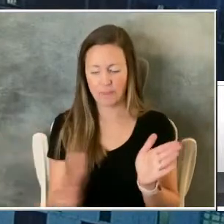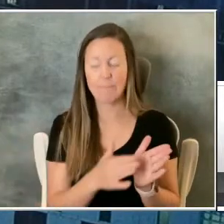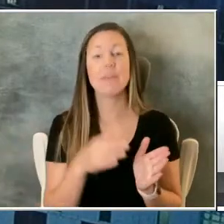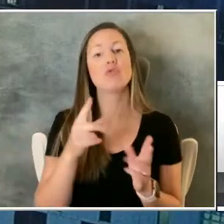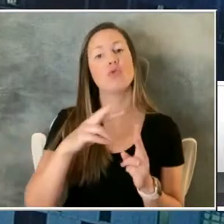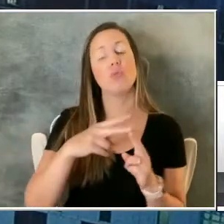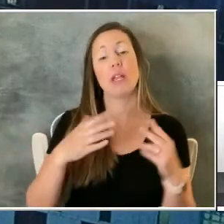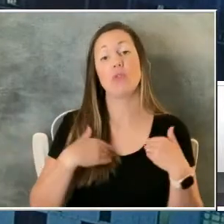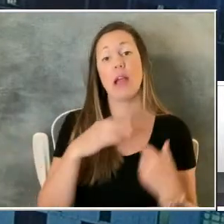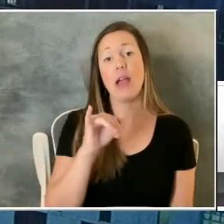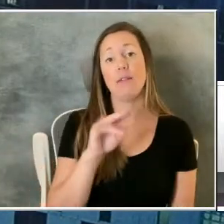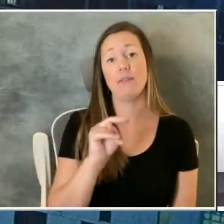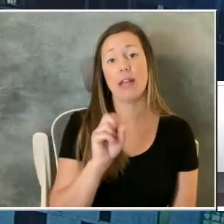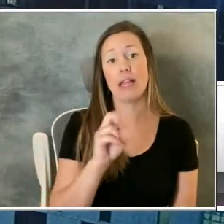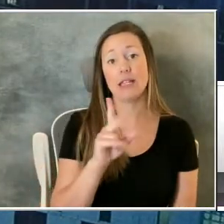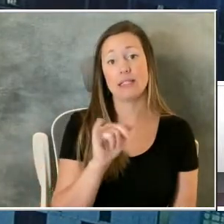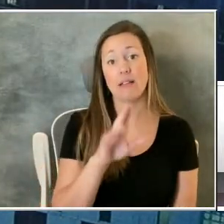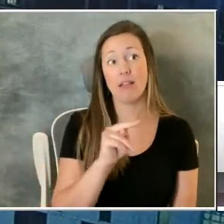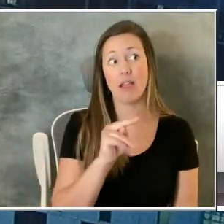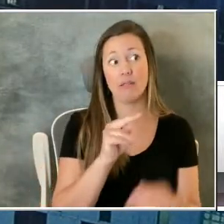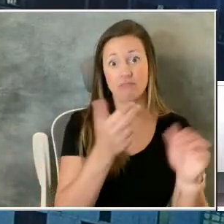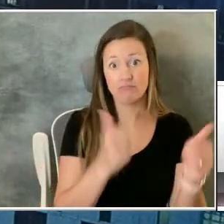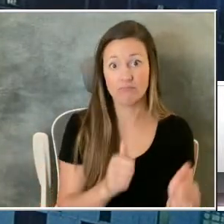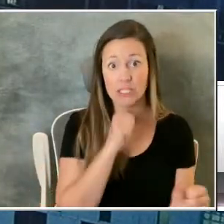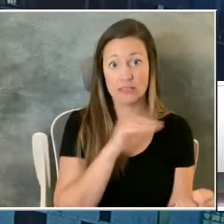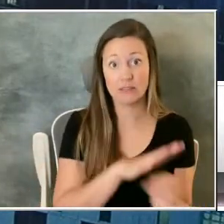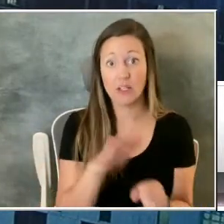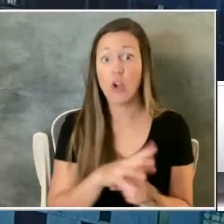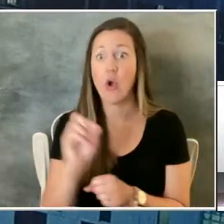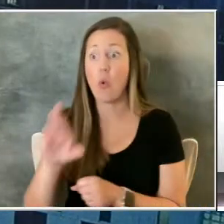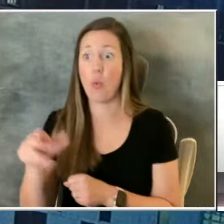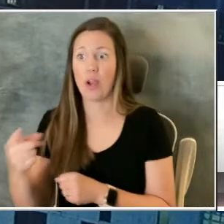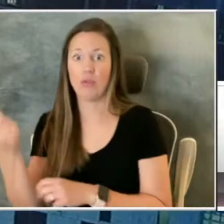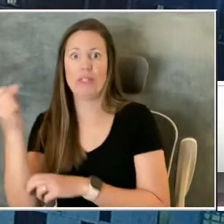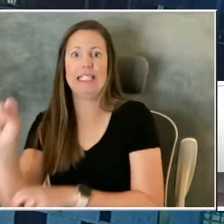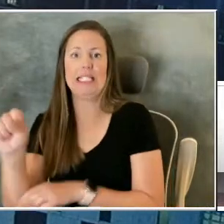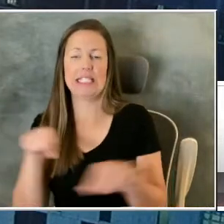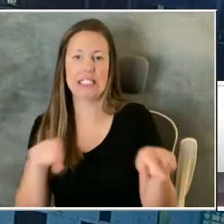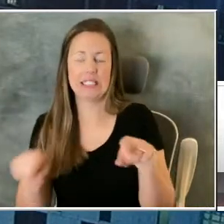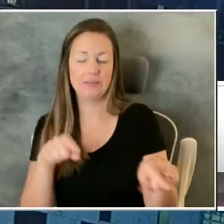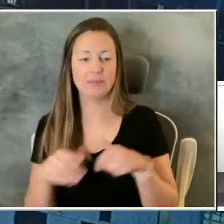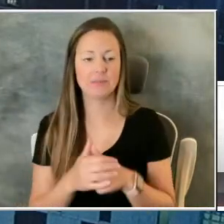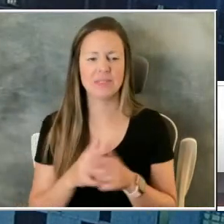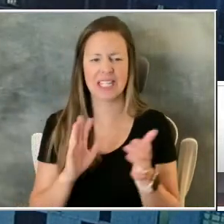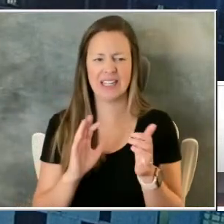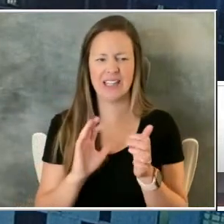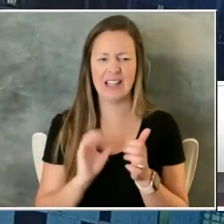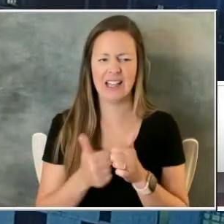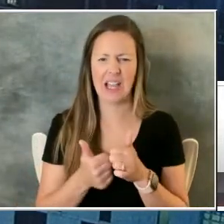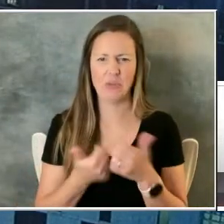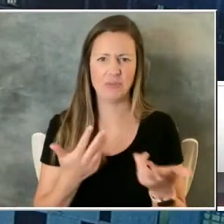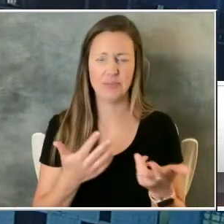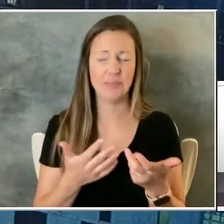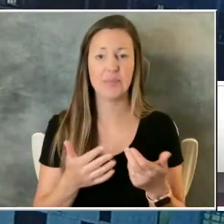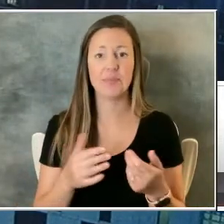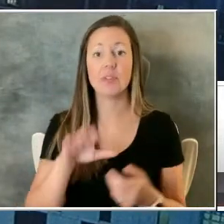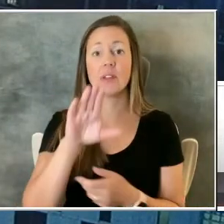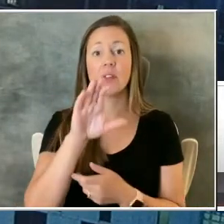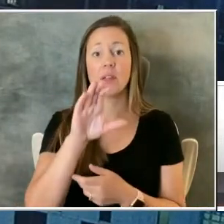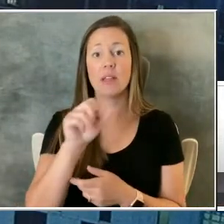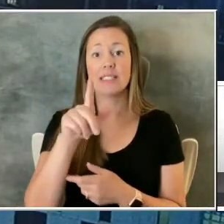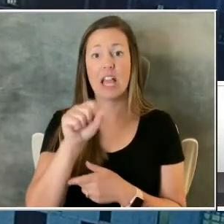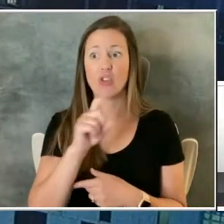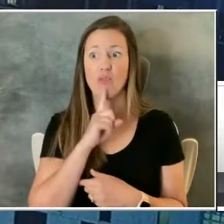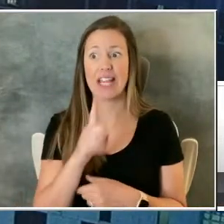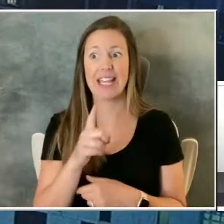deficiency or, on the other end, insulin resistance. And how this comes about is that our cells just don't manage the